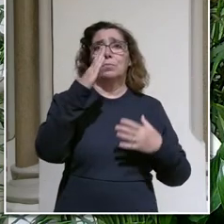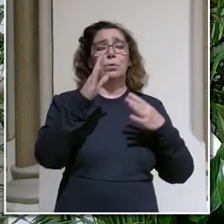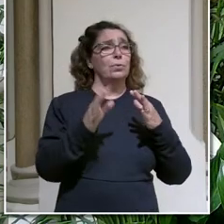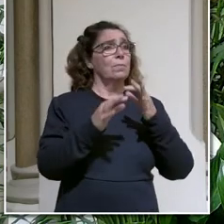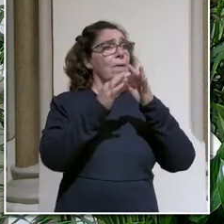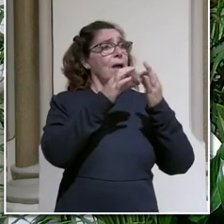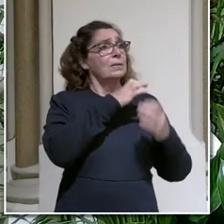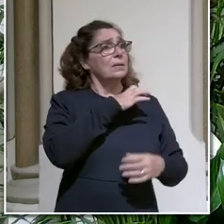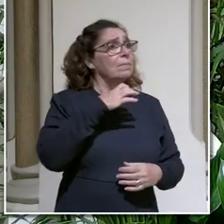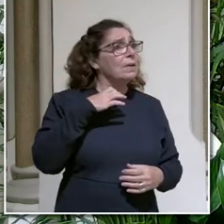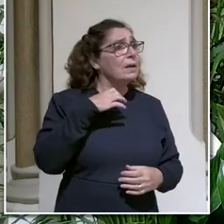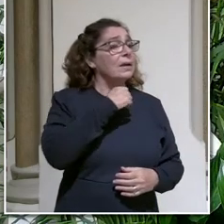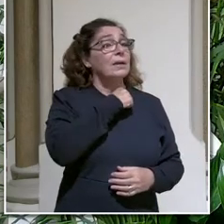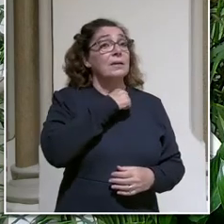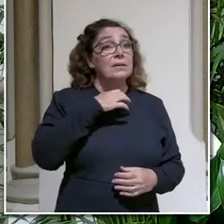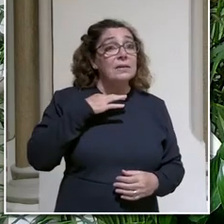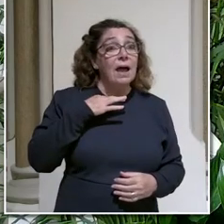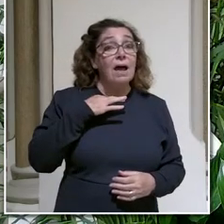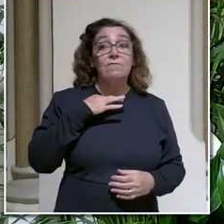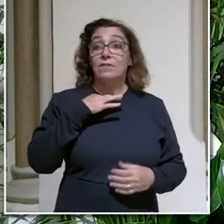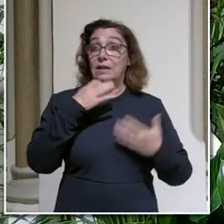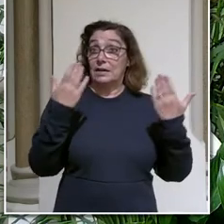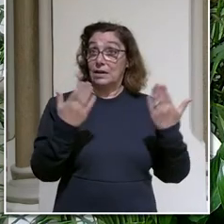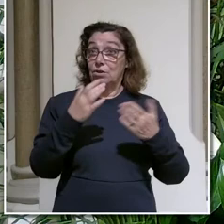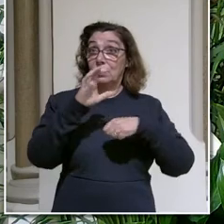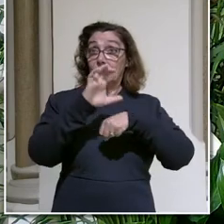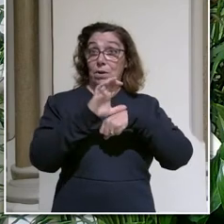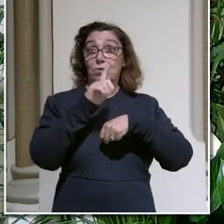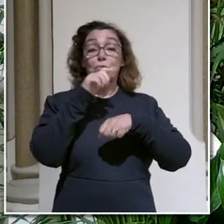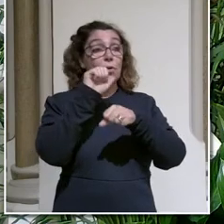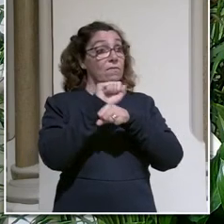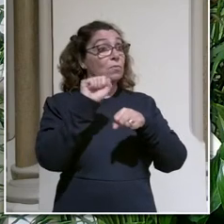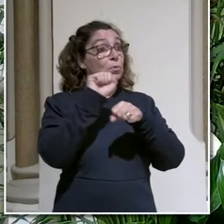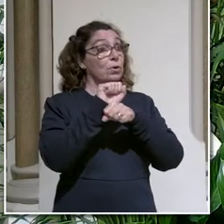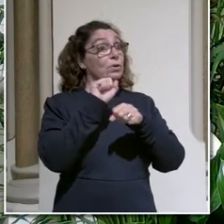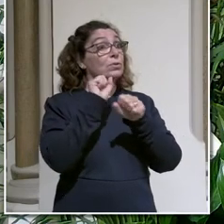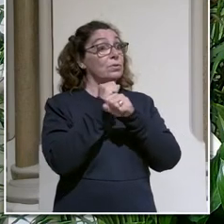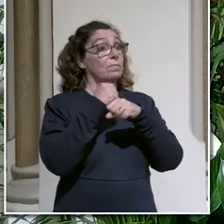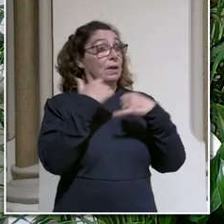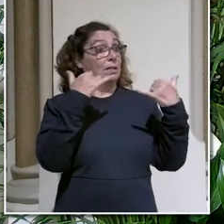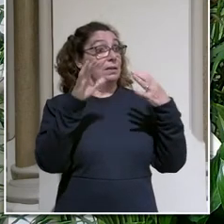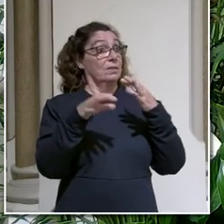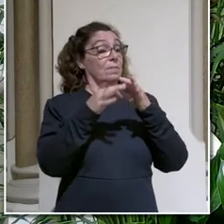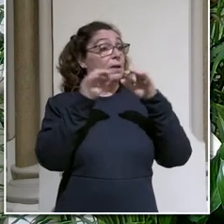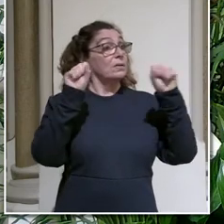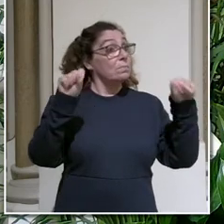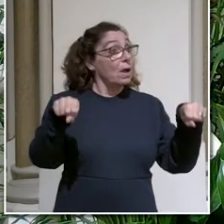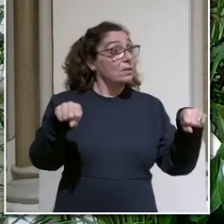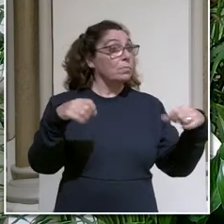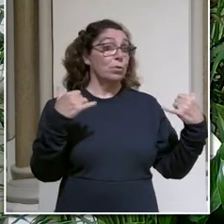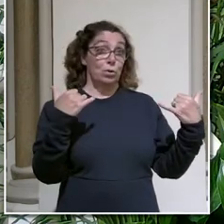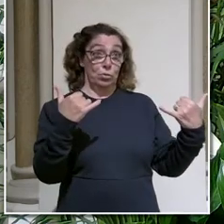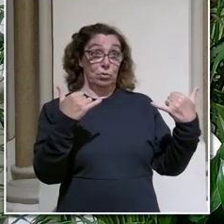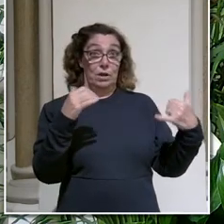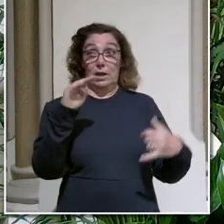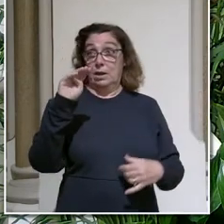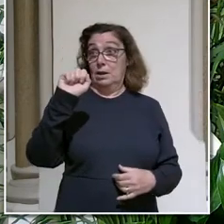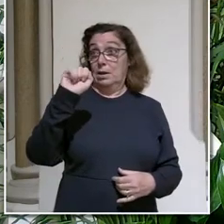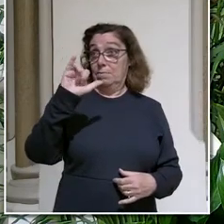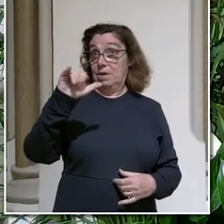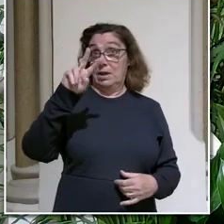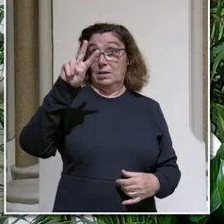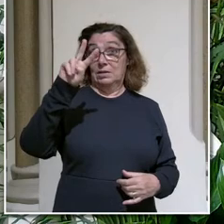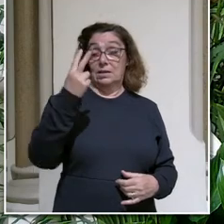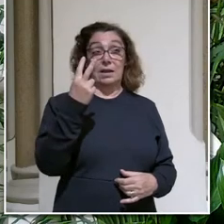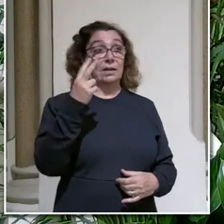and volunteers of St. Patrick's Parish, who have worked to make this Mass possible. Today, May 2nd, the Church honors